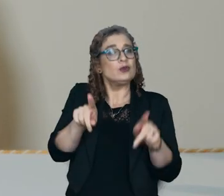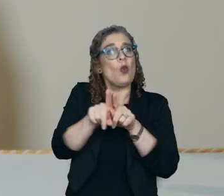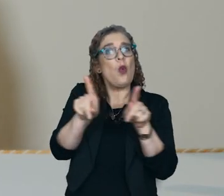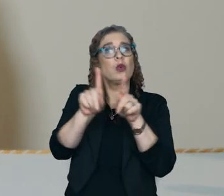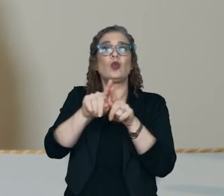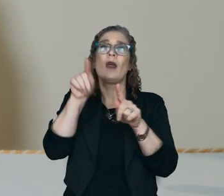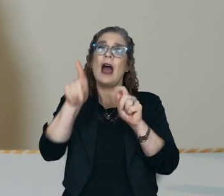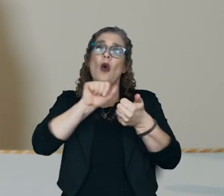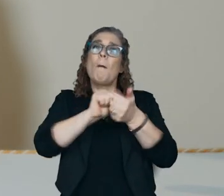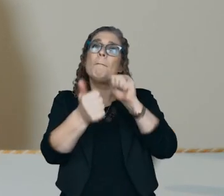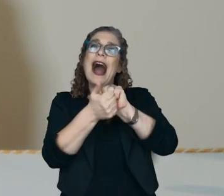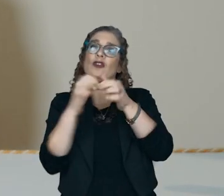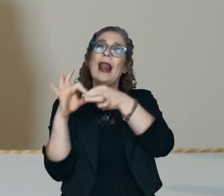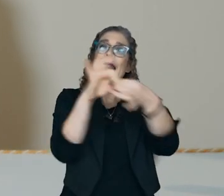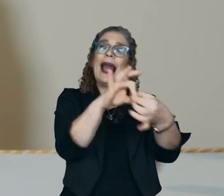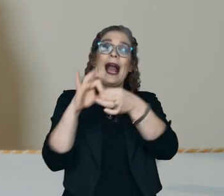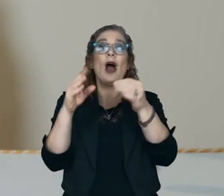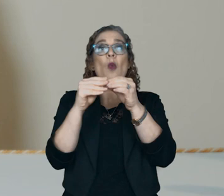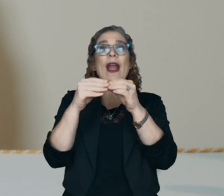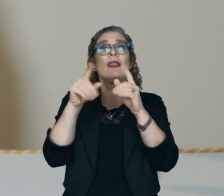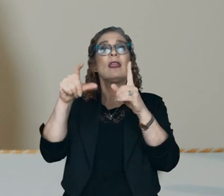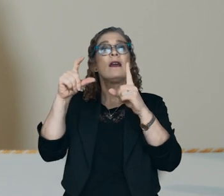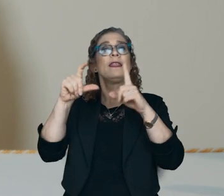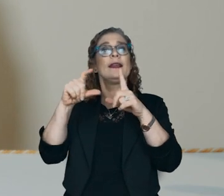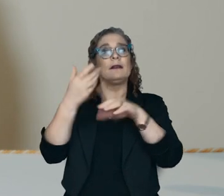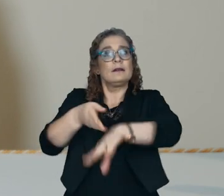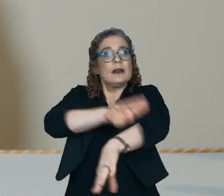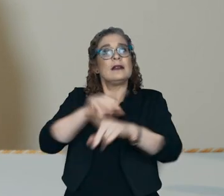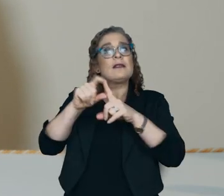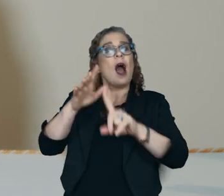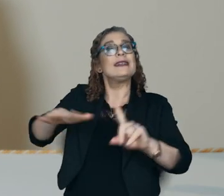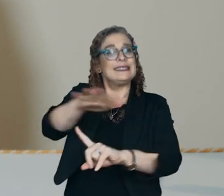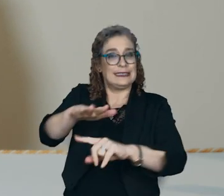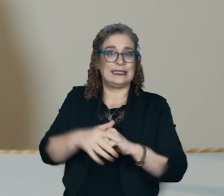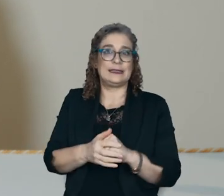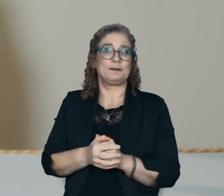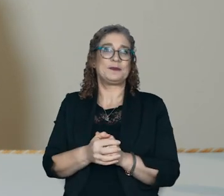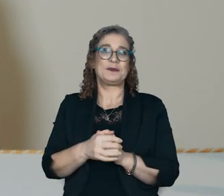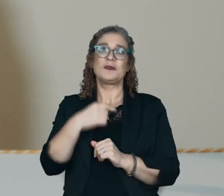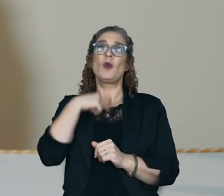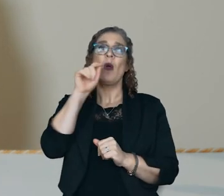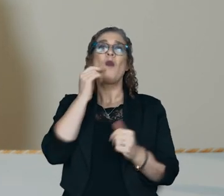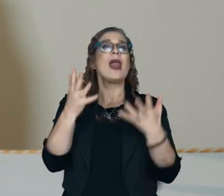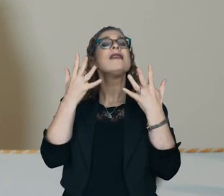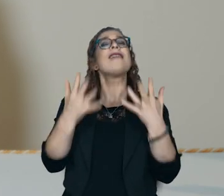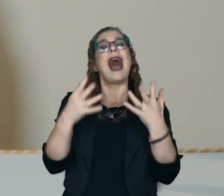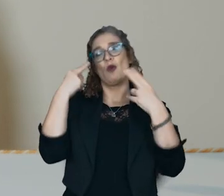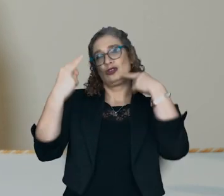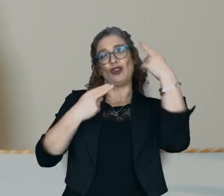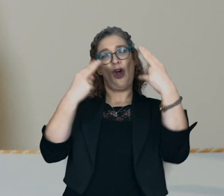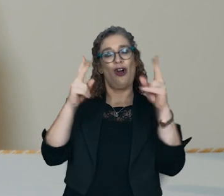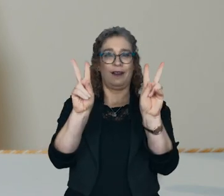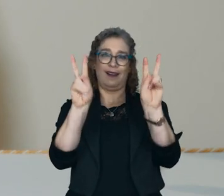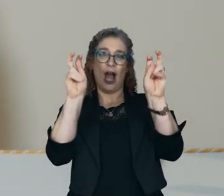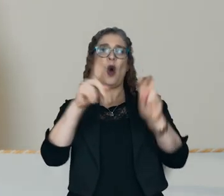Communion. Let us start by singing together the hymn, "See Her Humber, We Are Walking in the Light